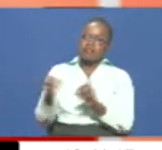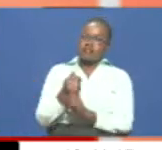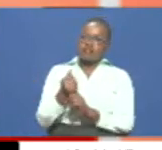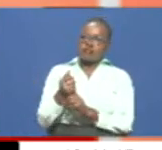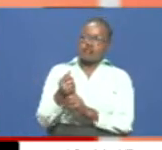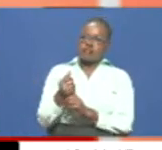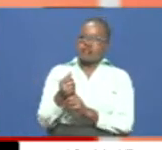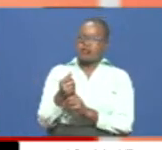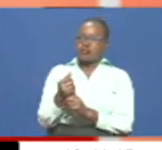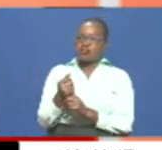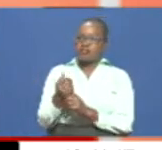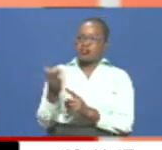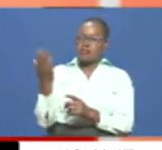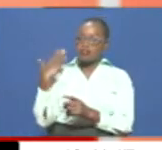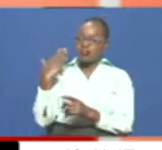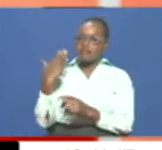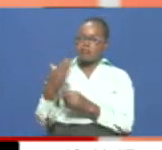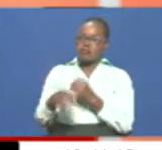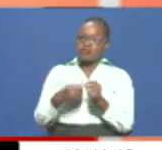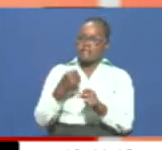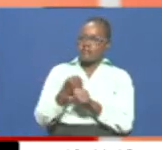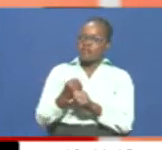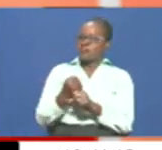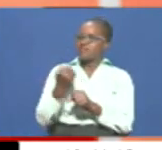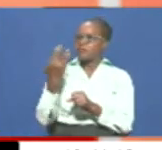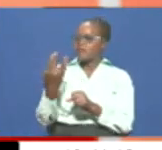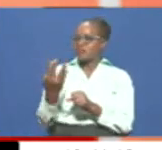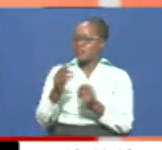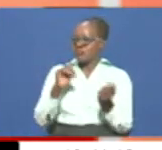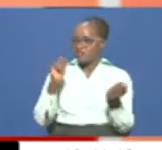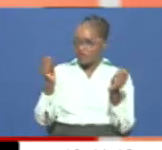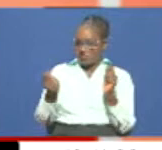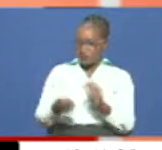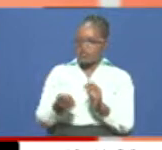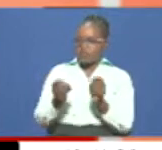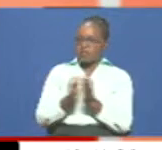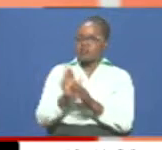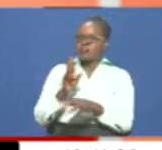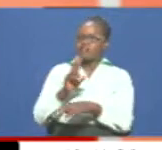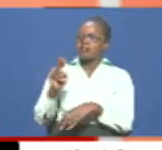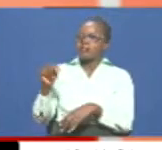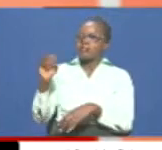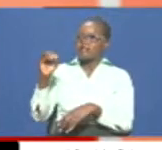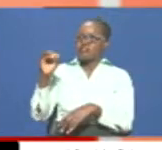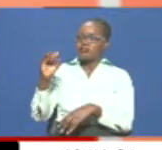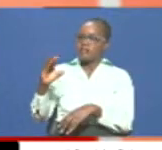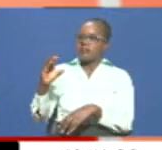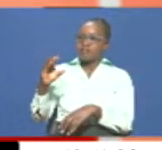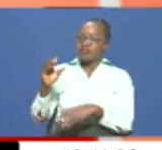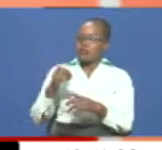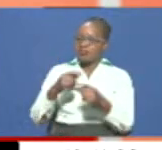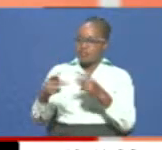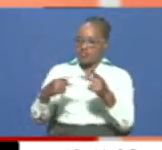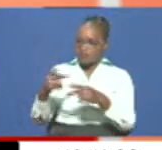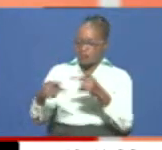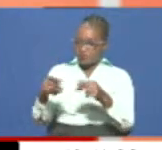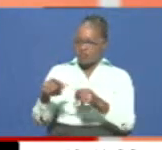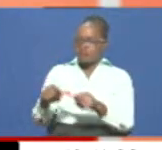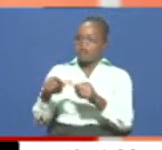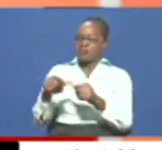the last 4 years. We say that we've transformed the National Olympic Committee. Mm-hmm. It's an ongoing process. It's not a